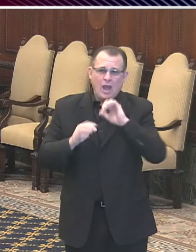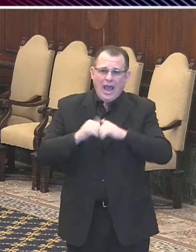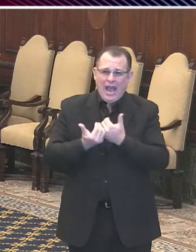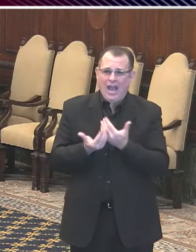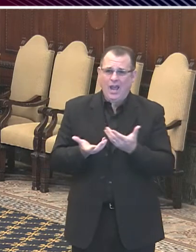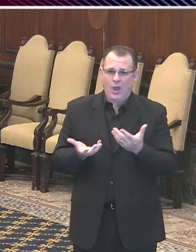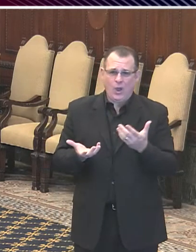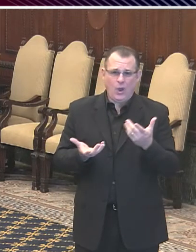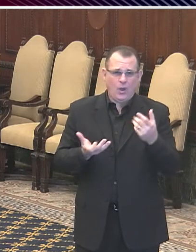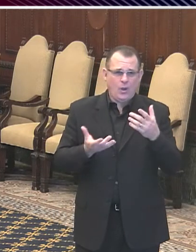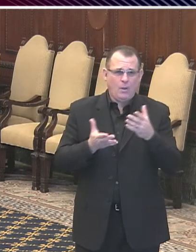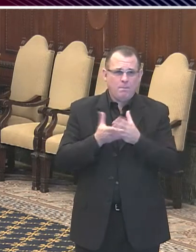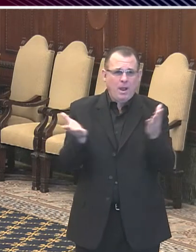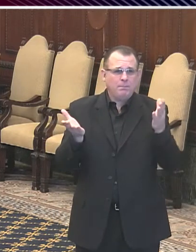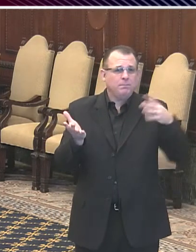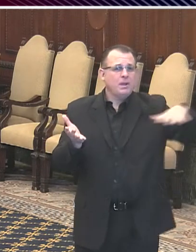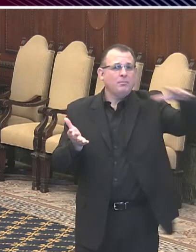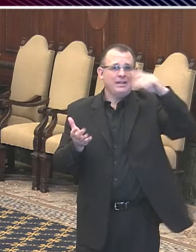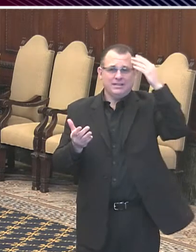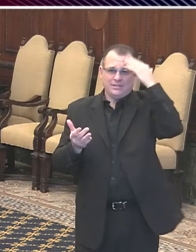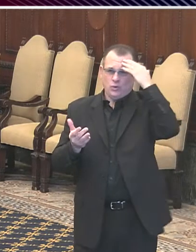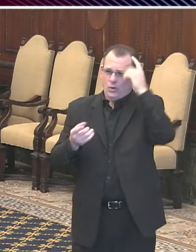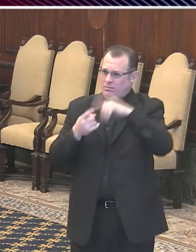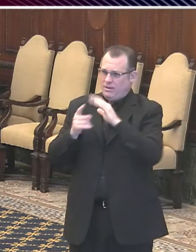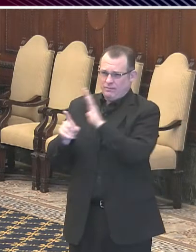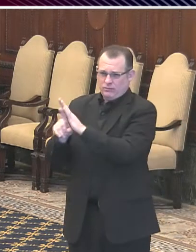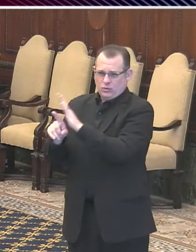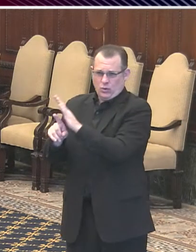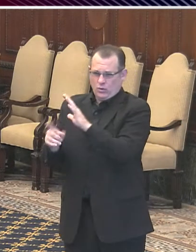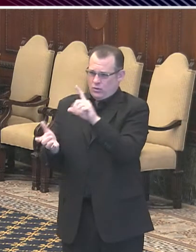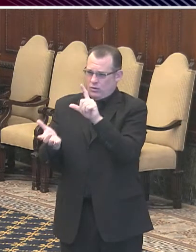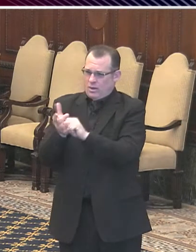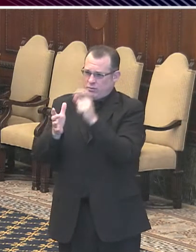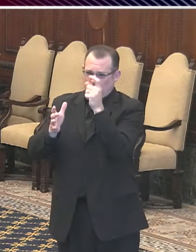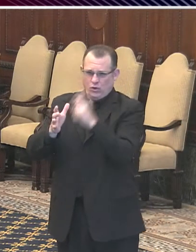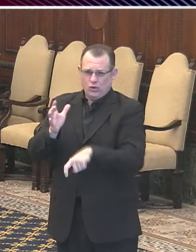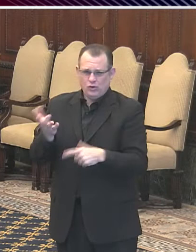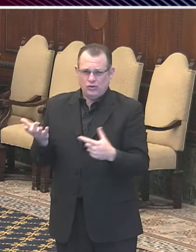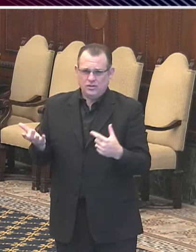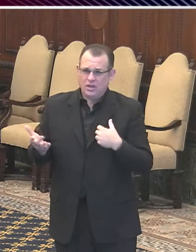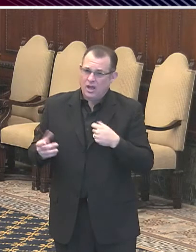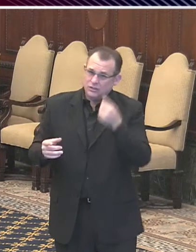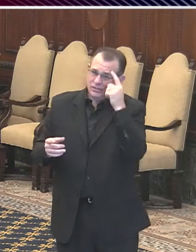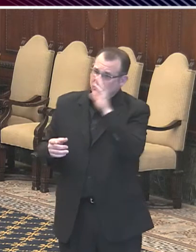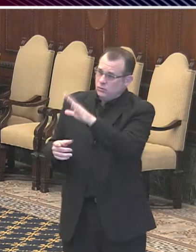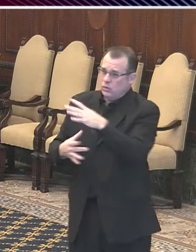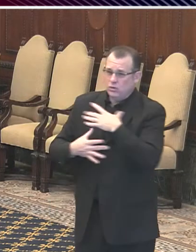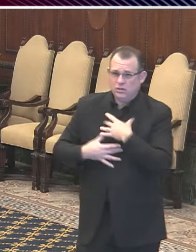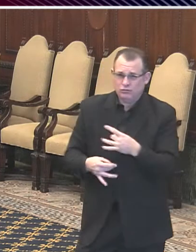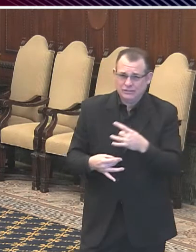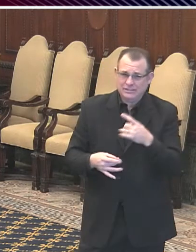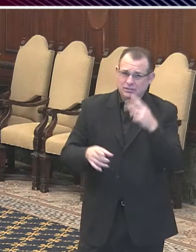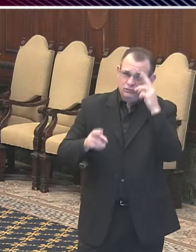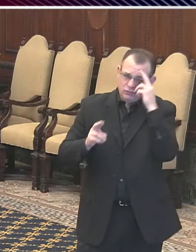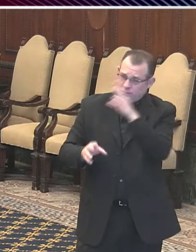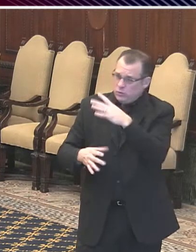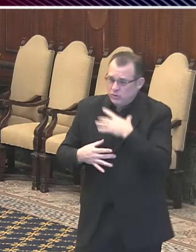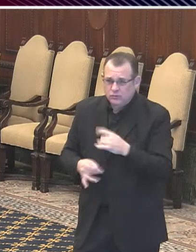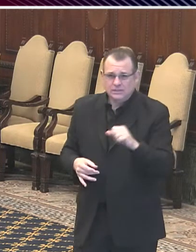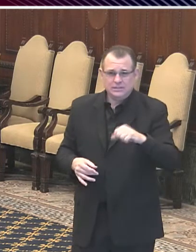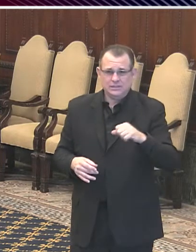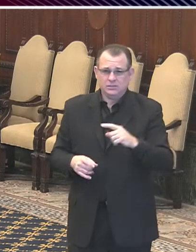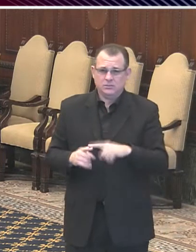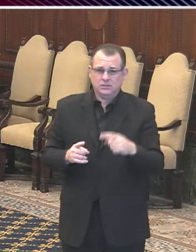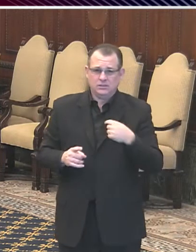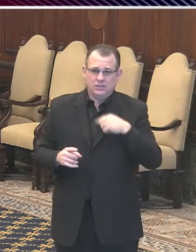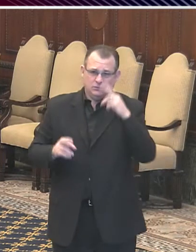your reporters or your newsroom staff. And so I certainly understand your interest. I respect your interest. I hope you respect